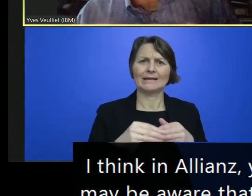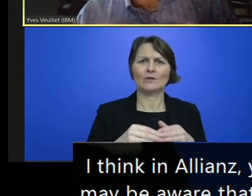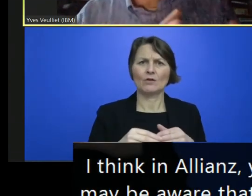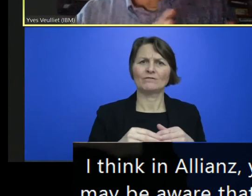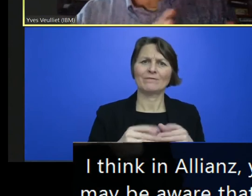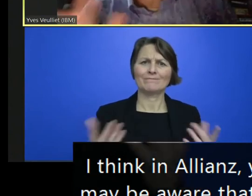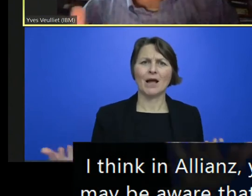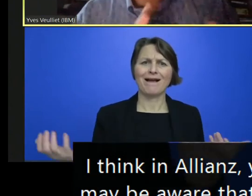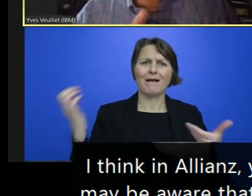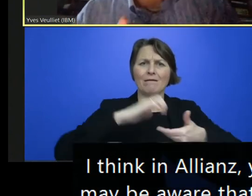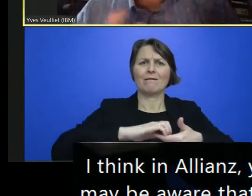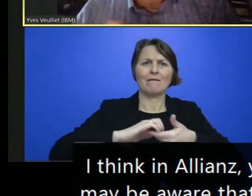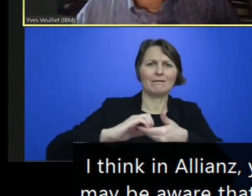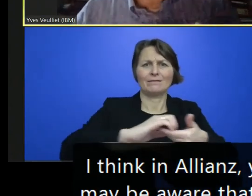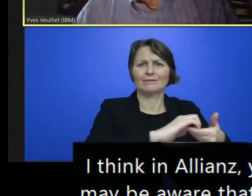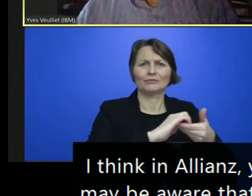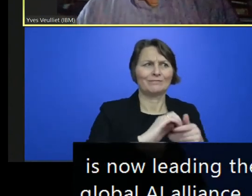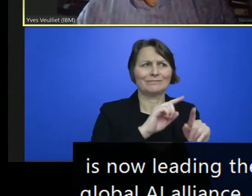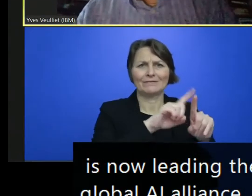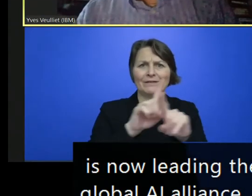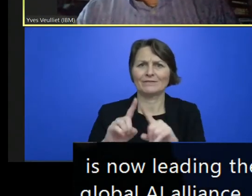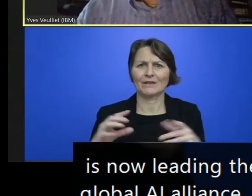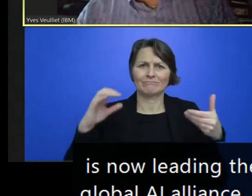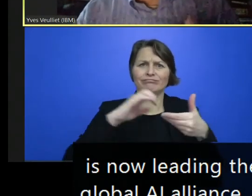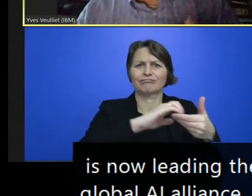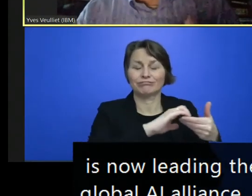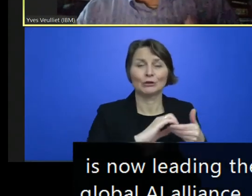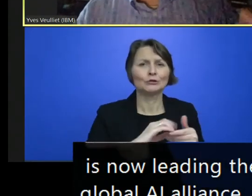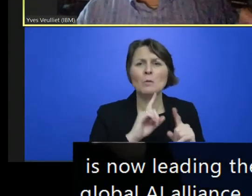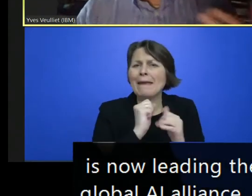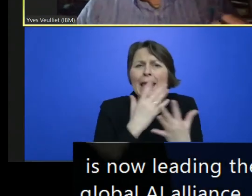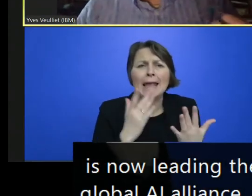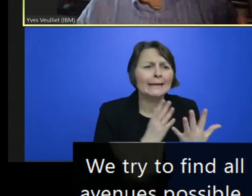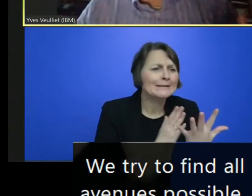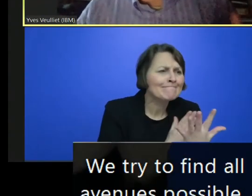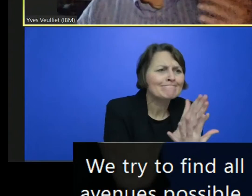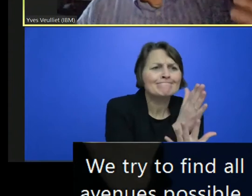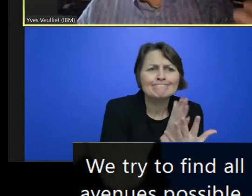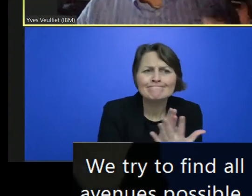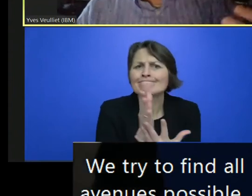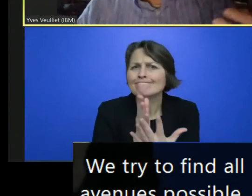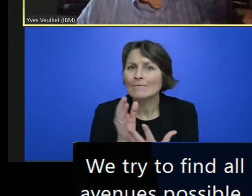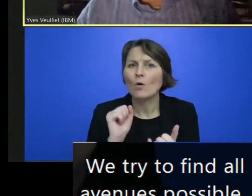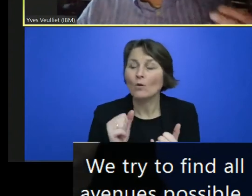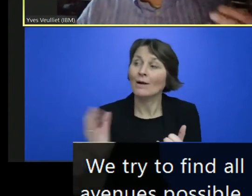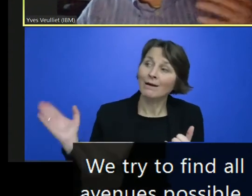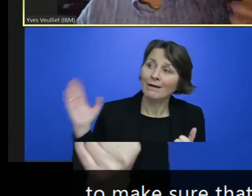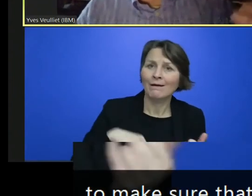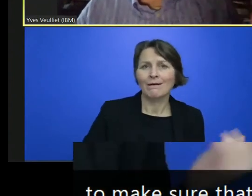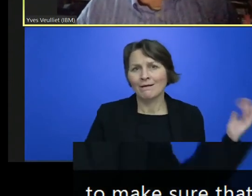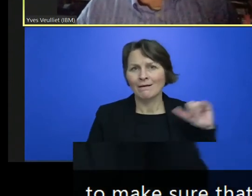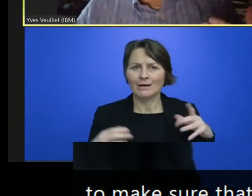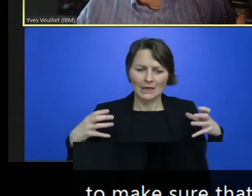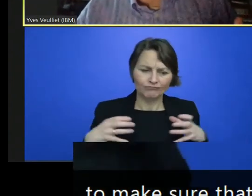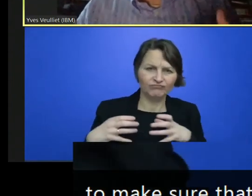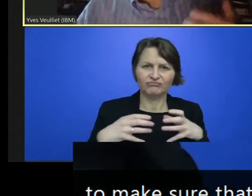all avenues possible to make sure that this topic becomes part of the AI Ethics